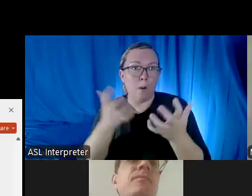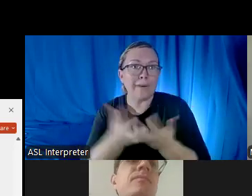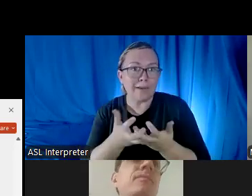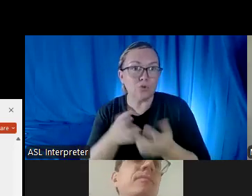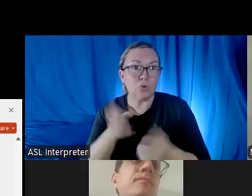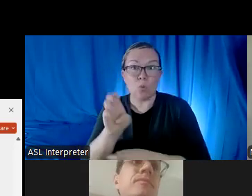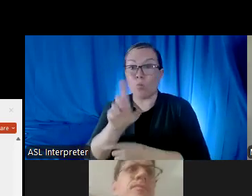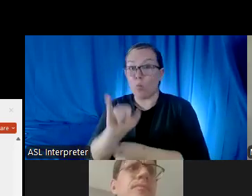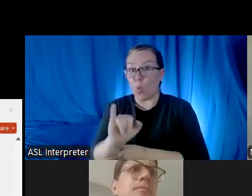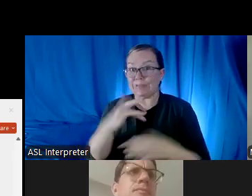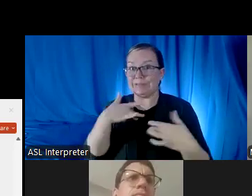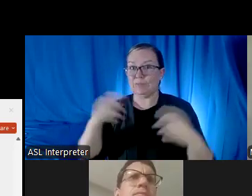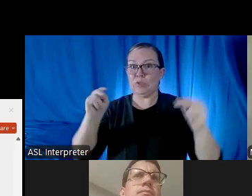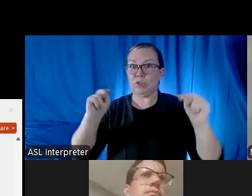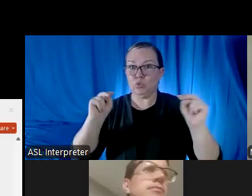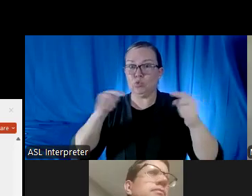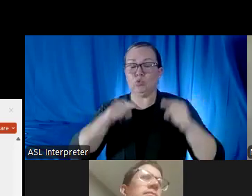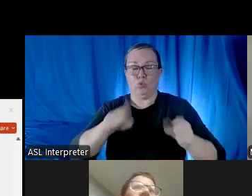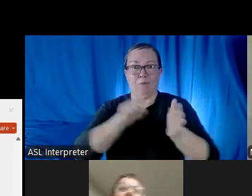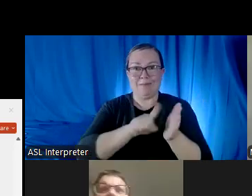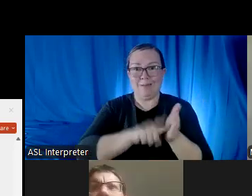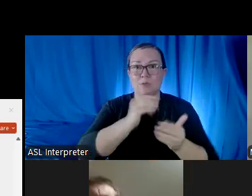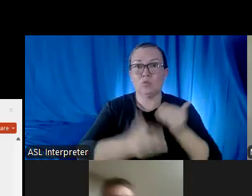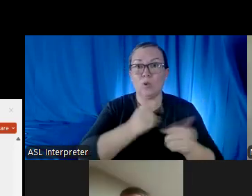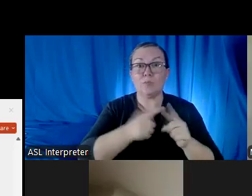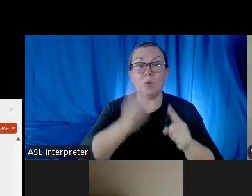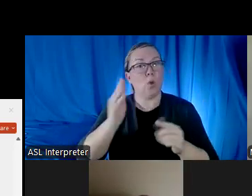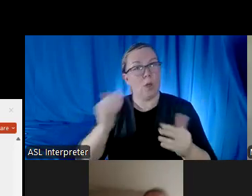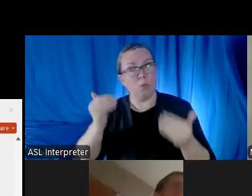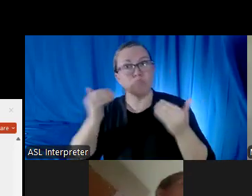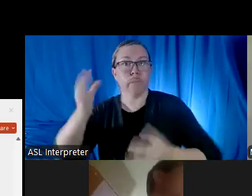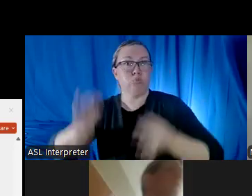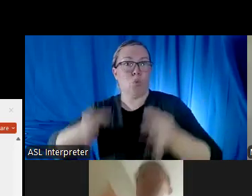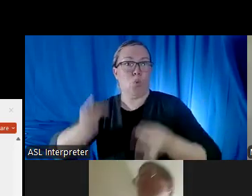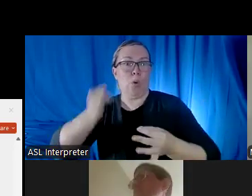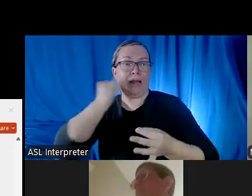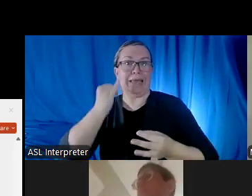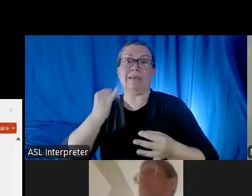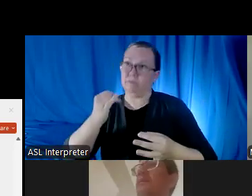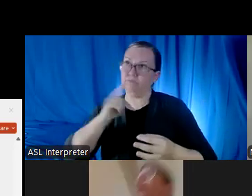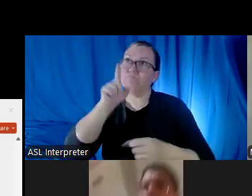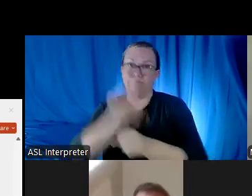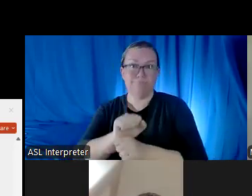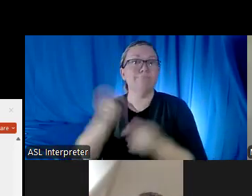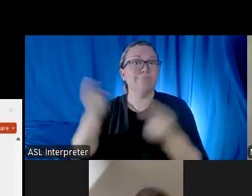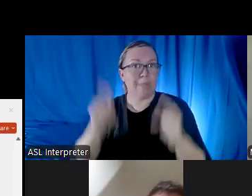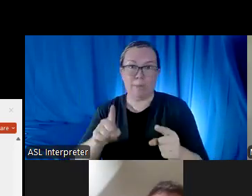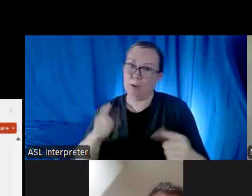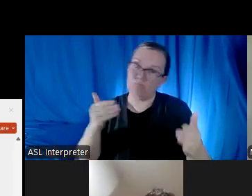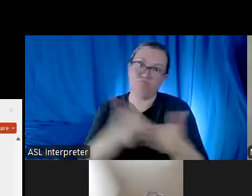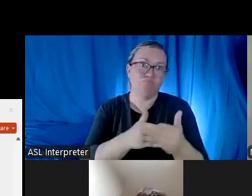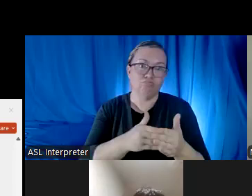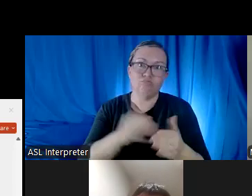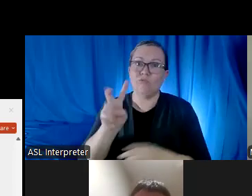is neutral in the investigative process, but will prosecute cases where a violation was established at investigation.